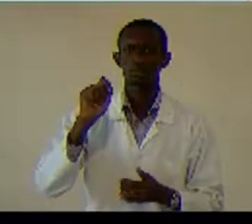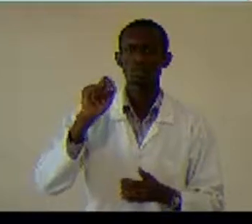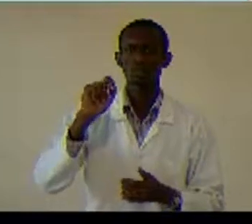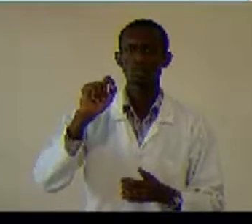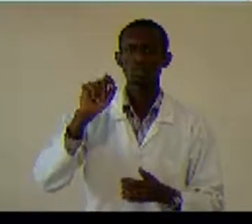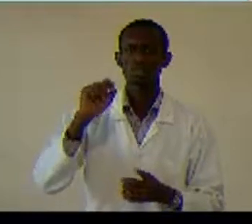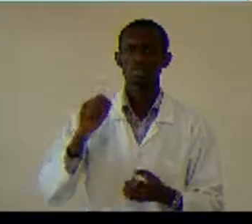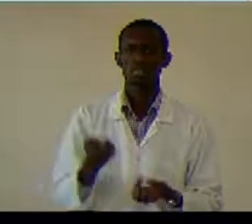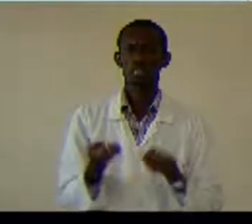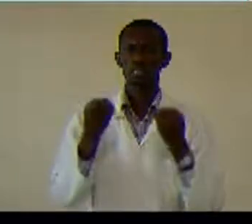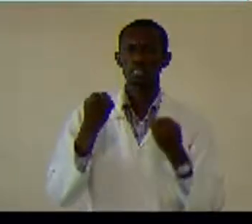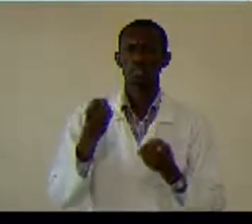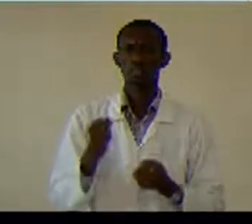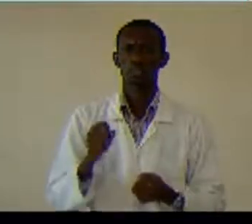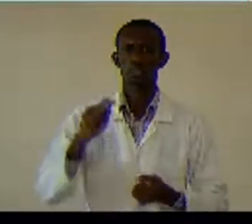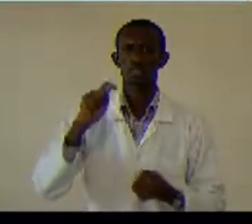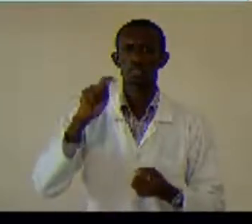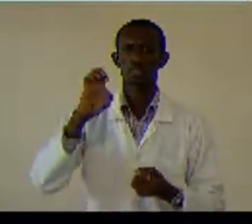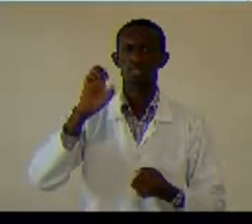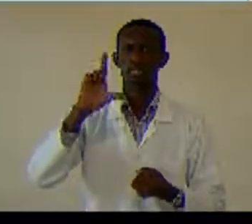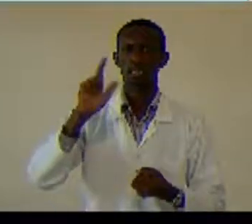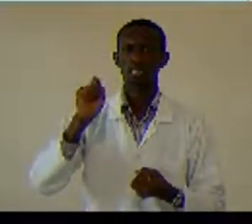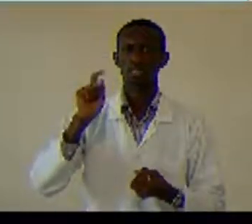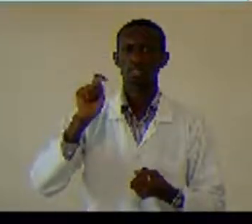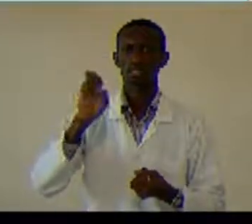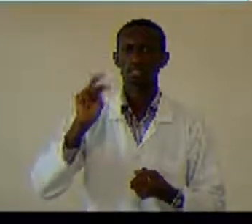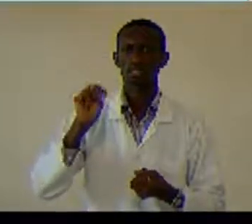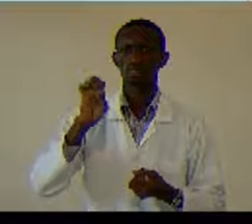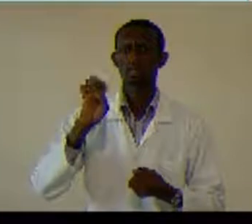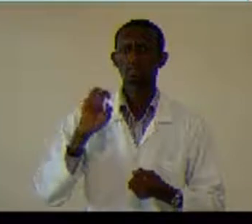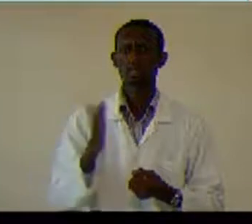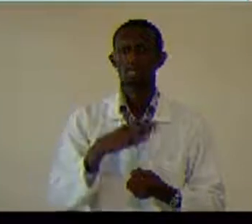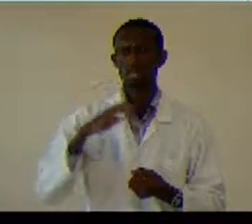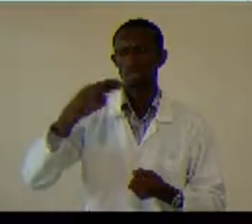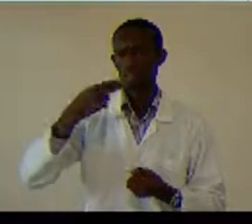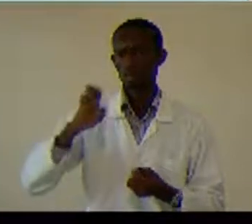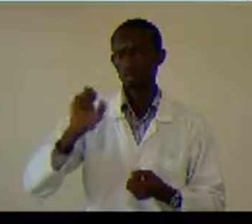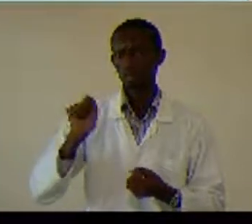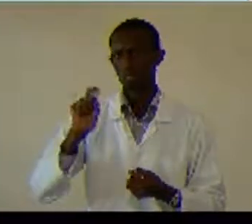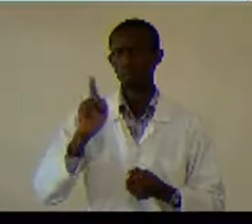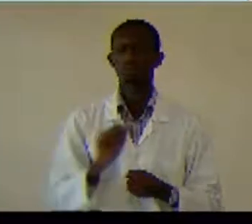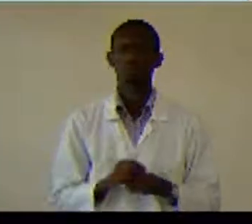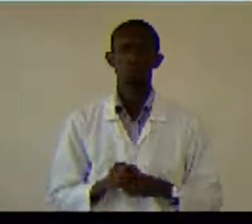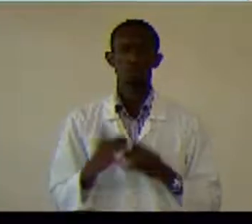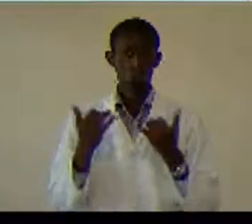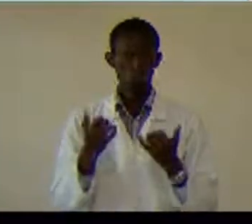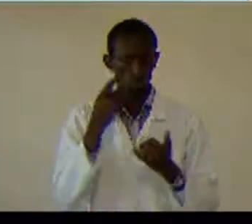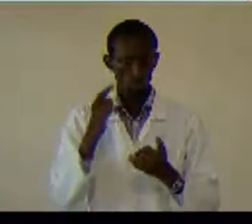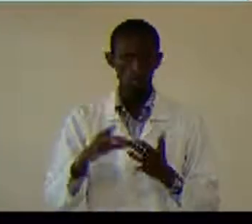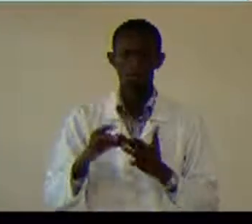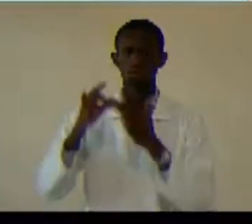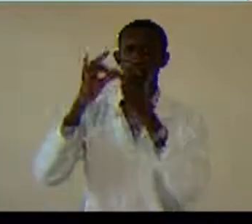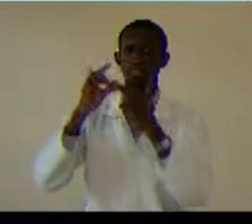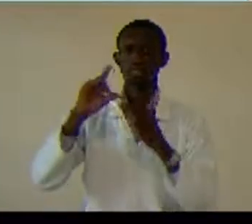heat, only this, but today we shall be looking at specific latent heat. That is what we want to look